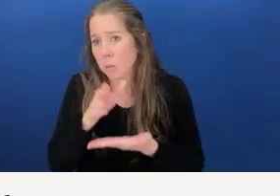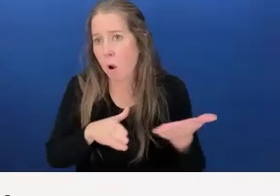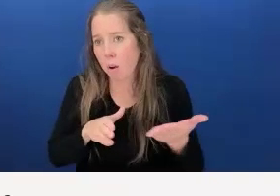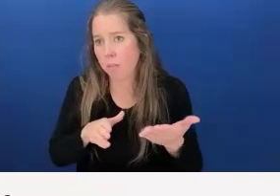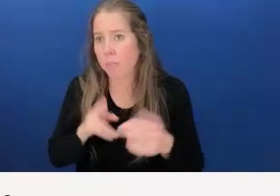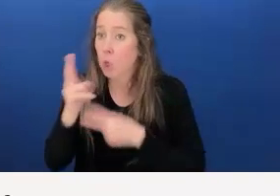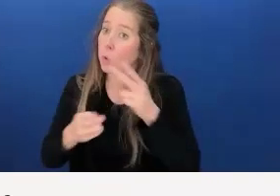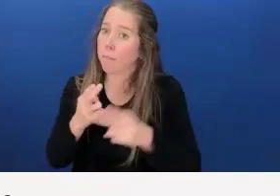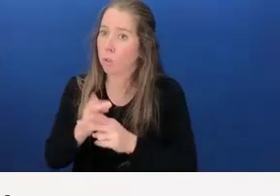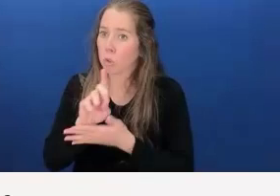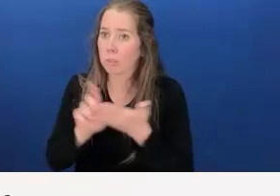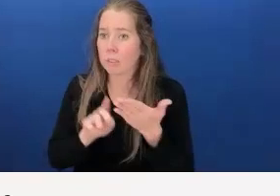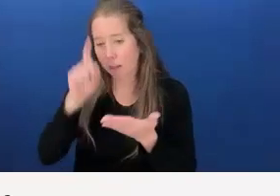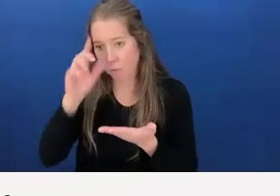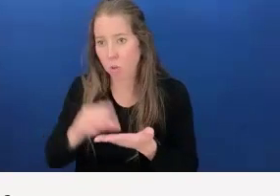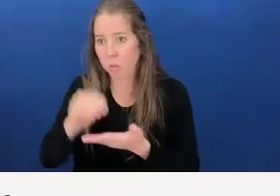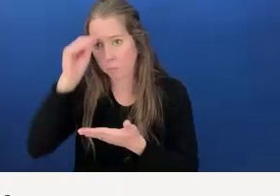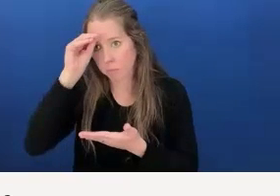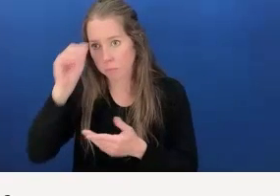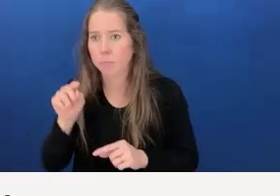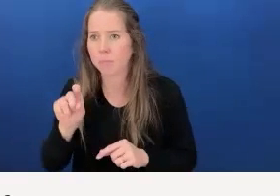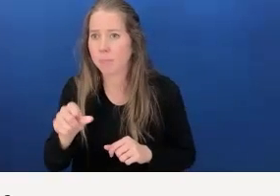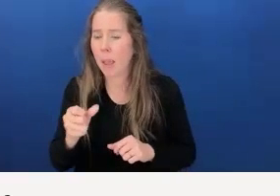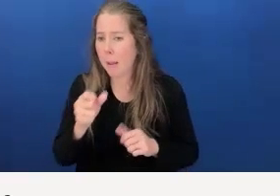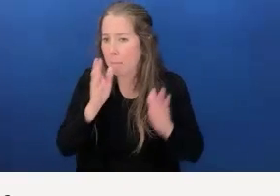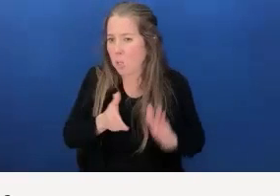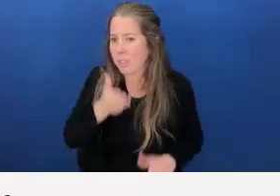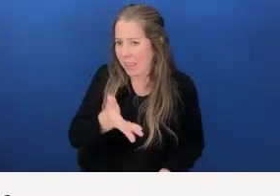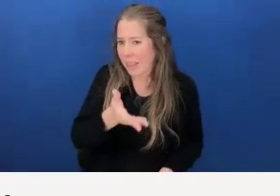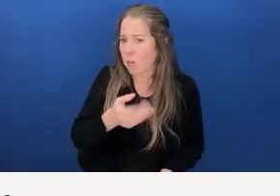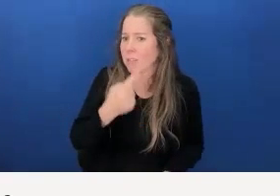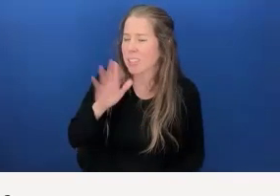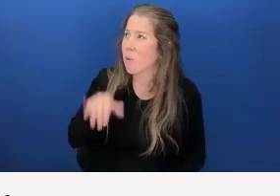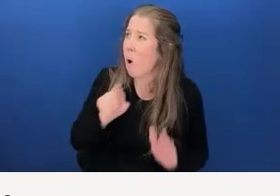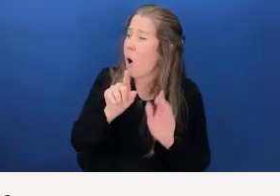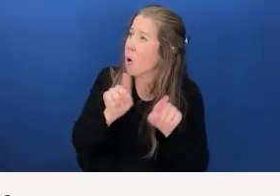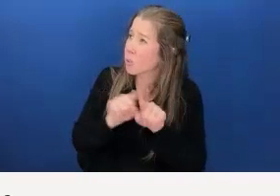universal design for learning. Background noise can really mess you up.